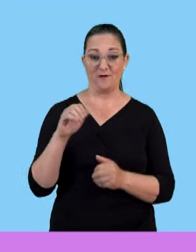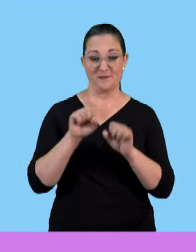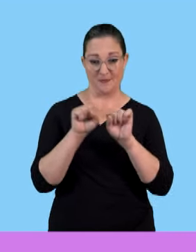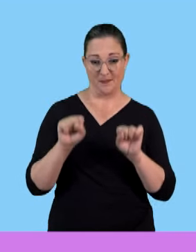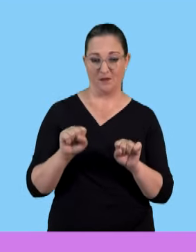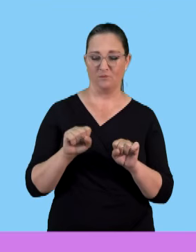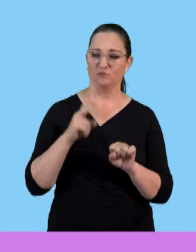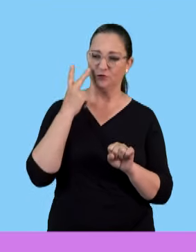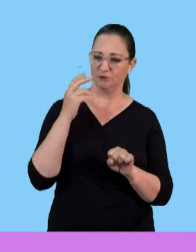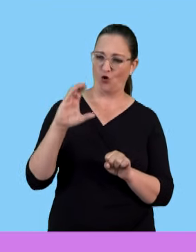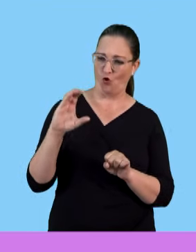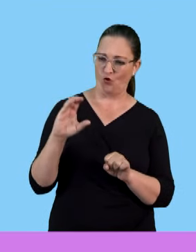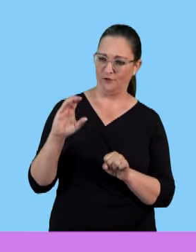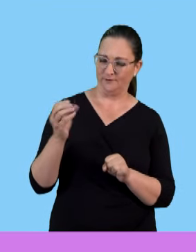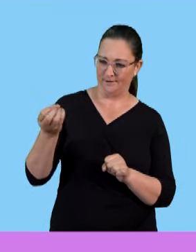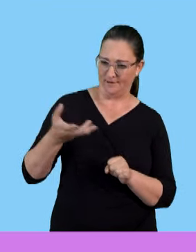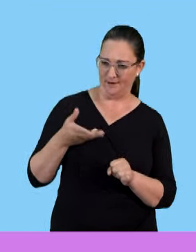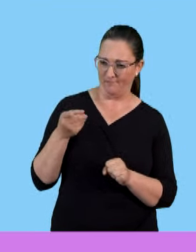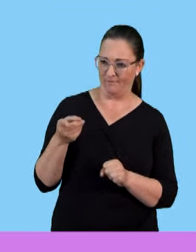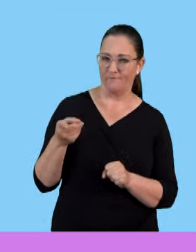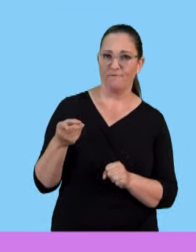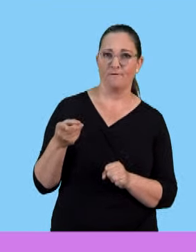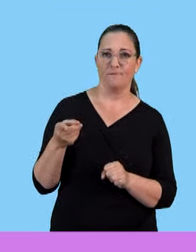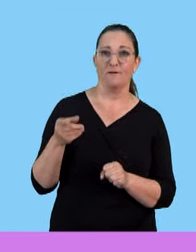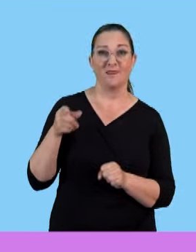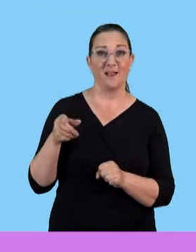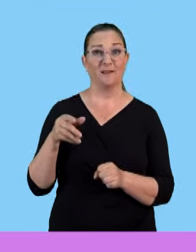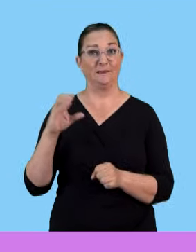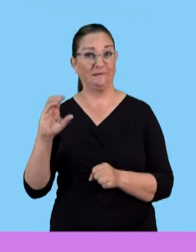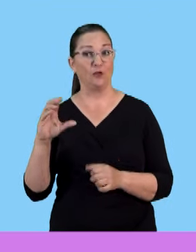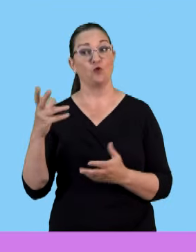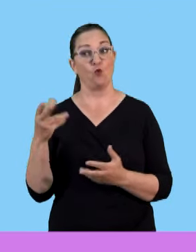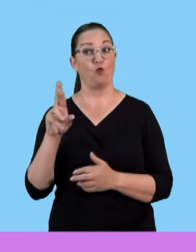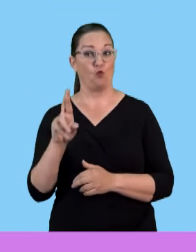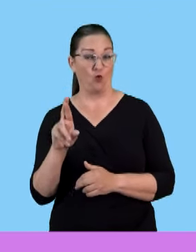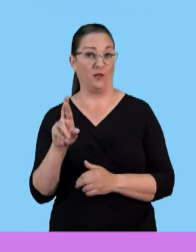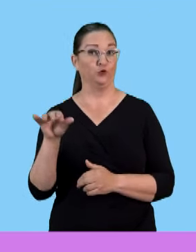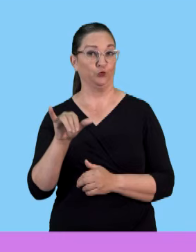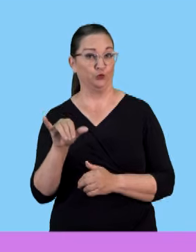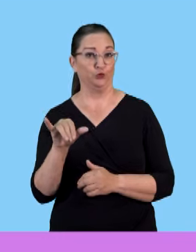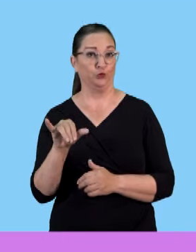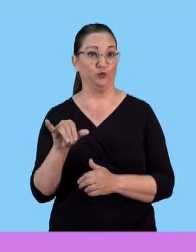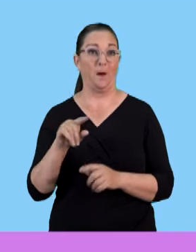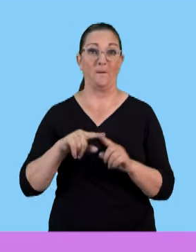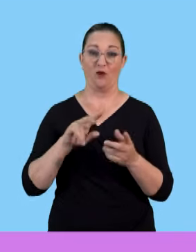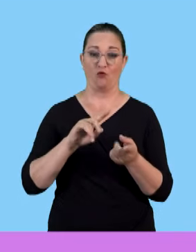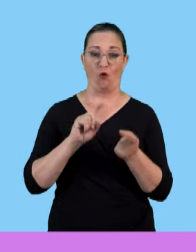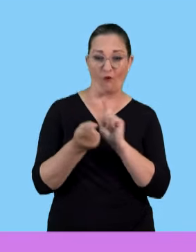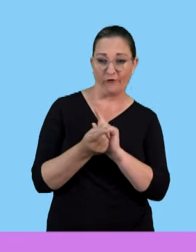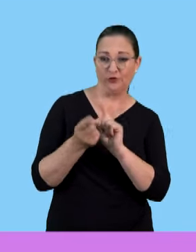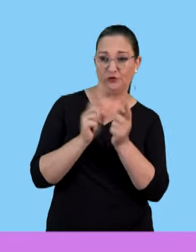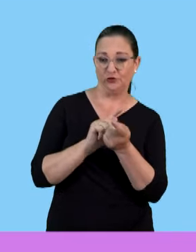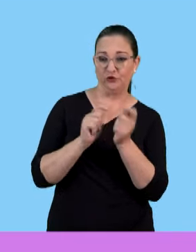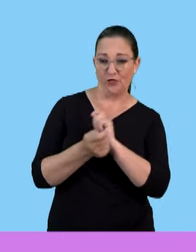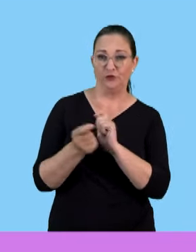if the costs given to you are in cents or in rands. So now you should be able to convert, move around